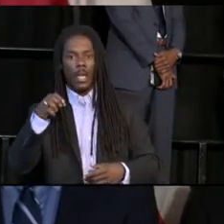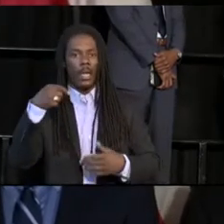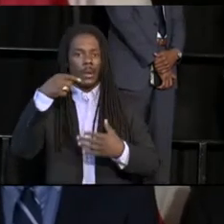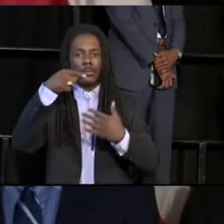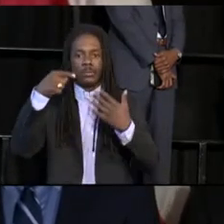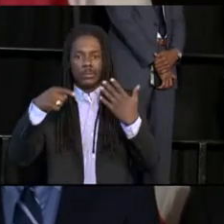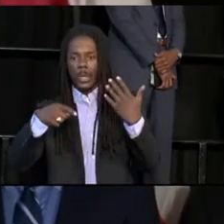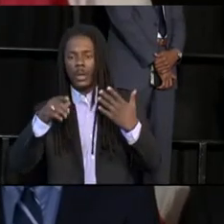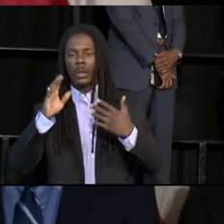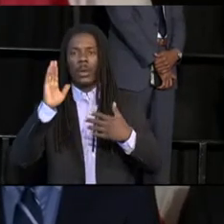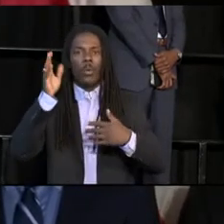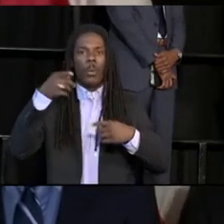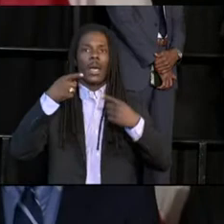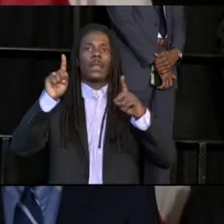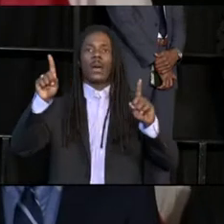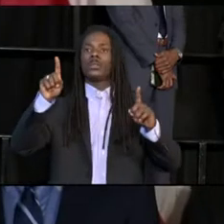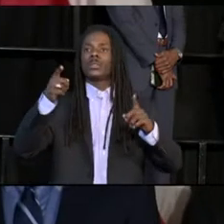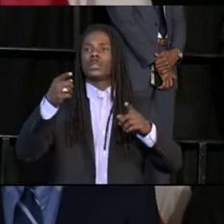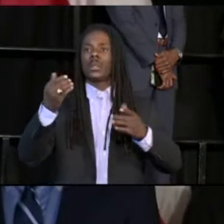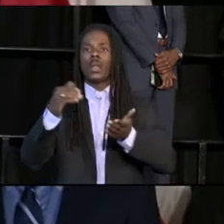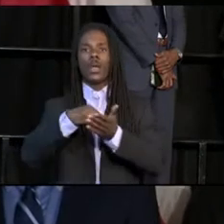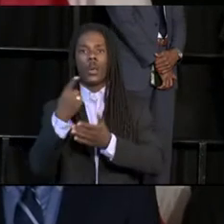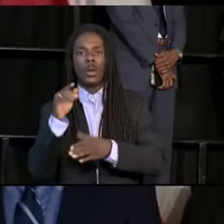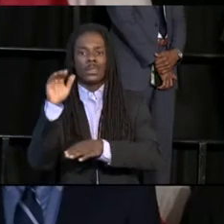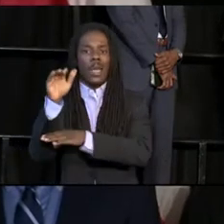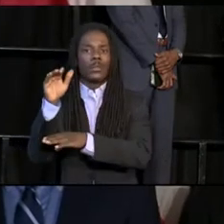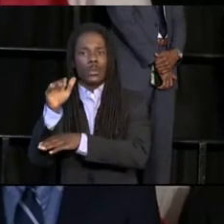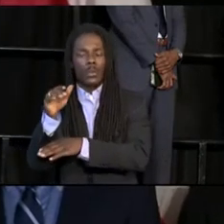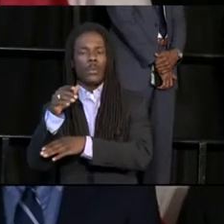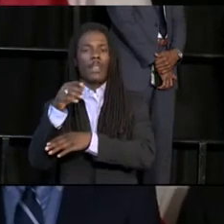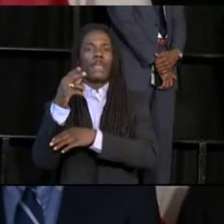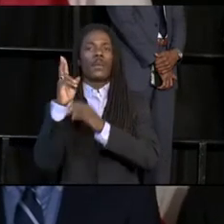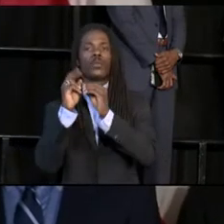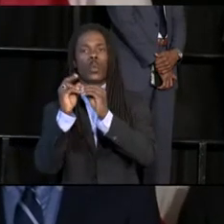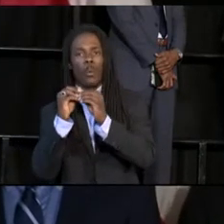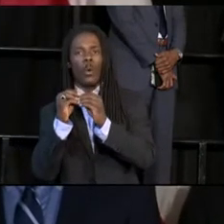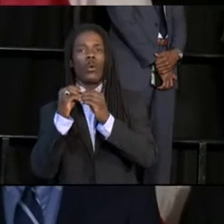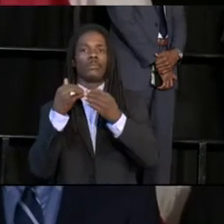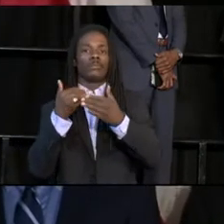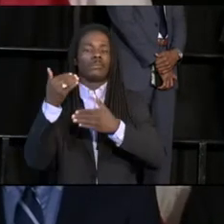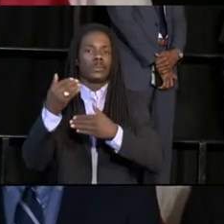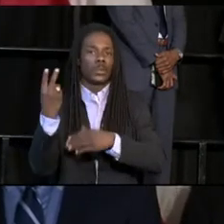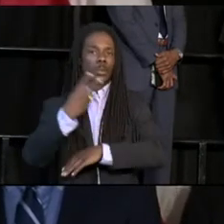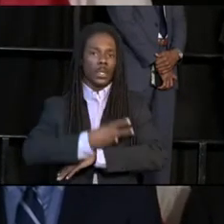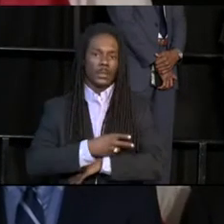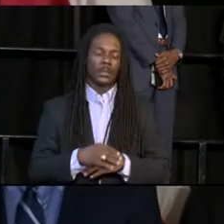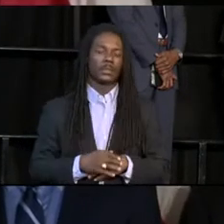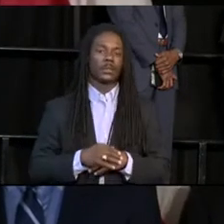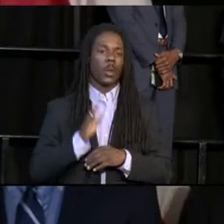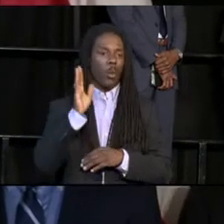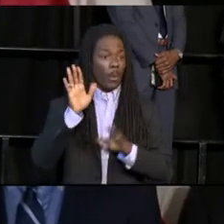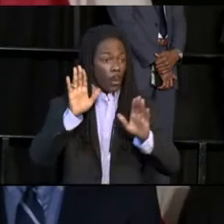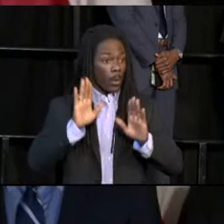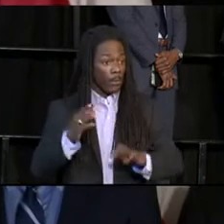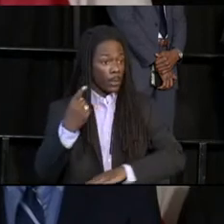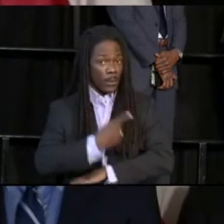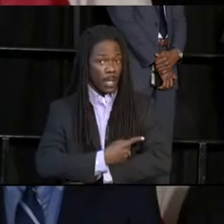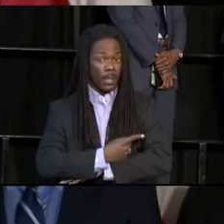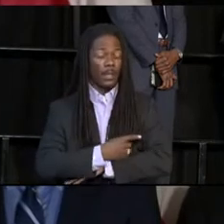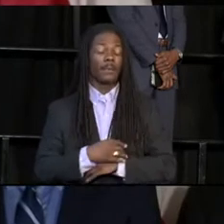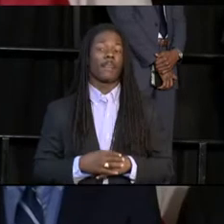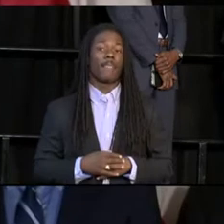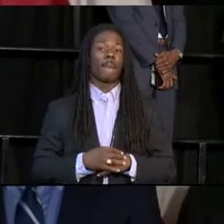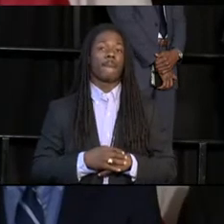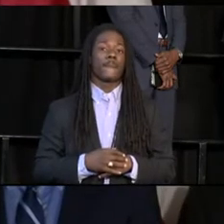Mensa. We'll be announcing another one this afternoon and then 2 more in the next 2 days. It's going to be a great day. I